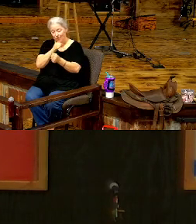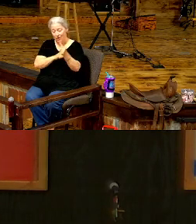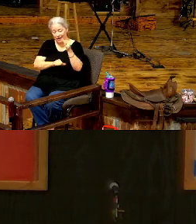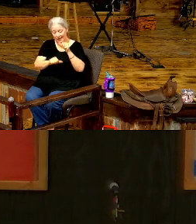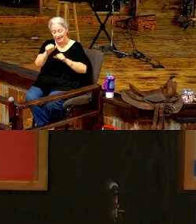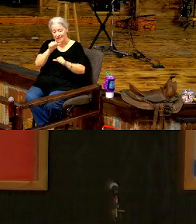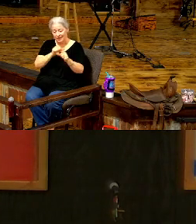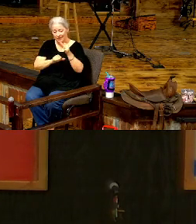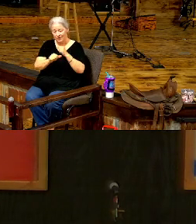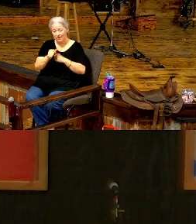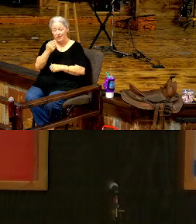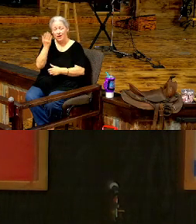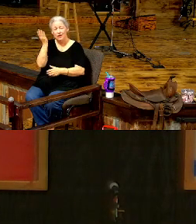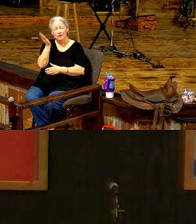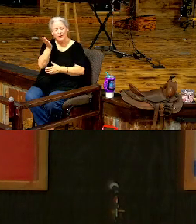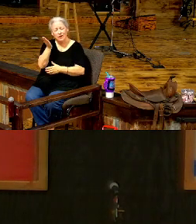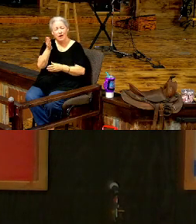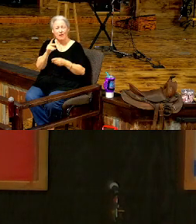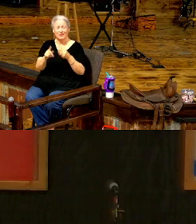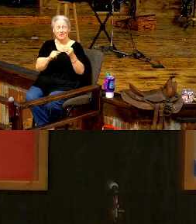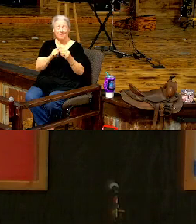speaks of a changed life.